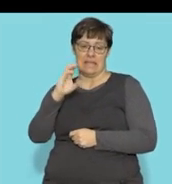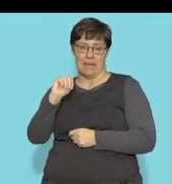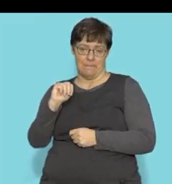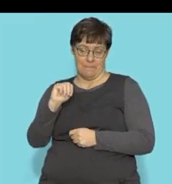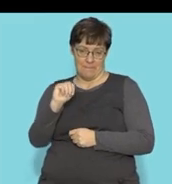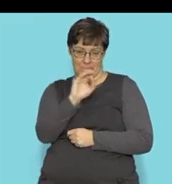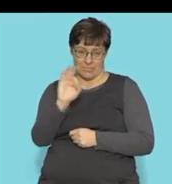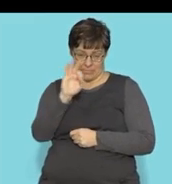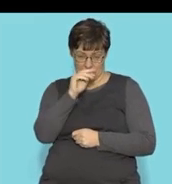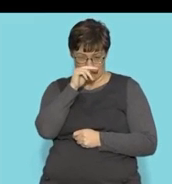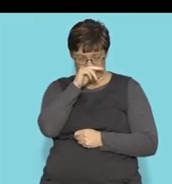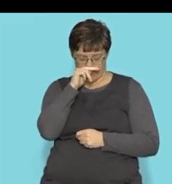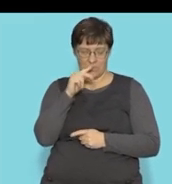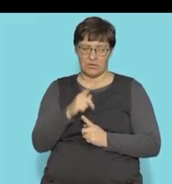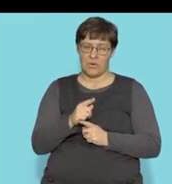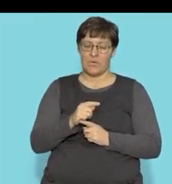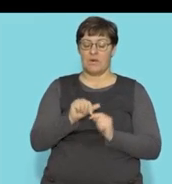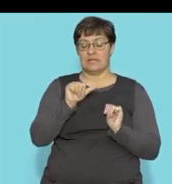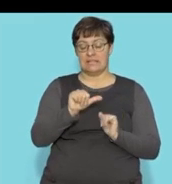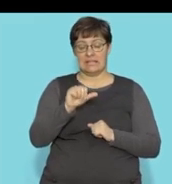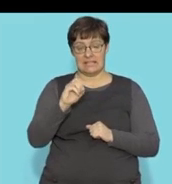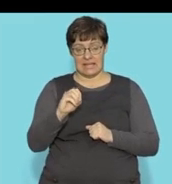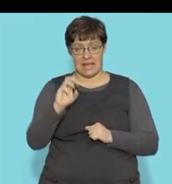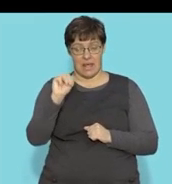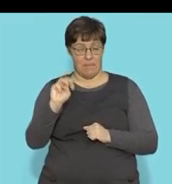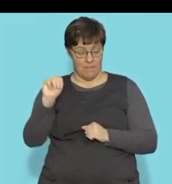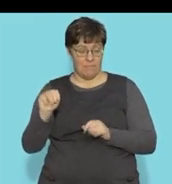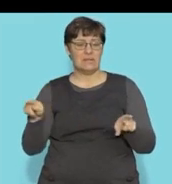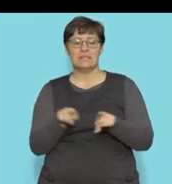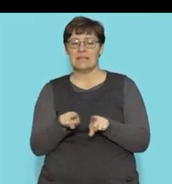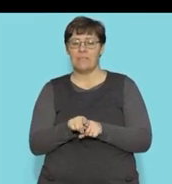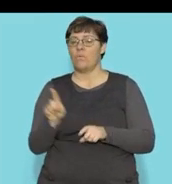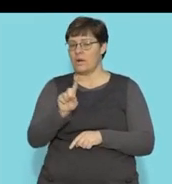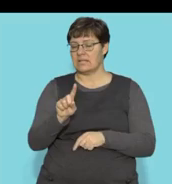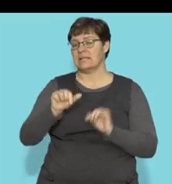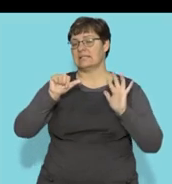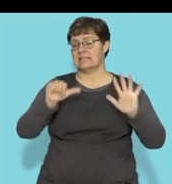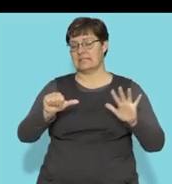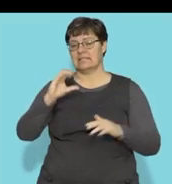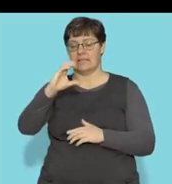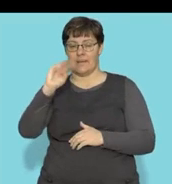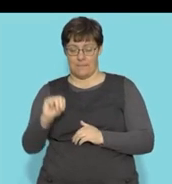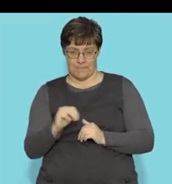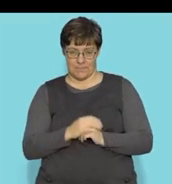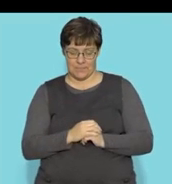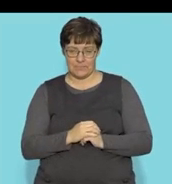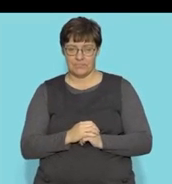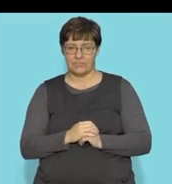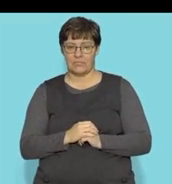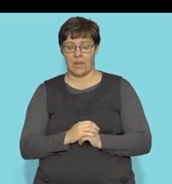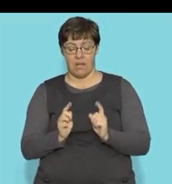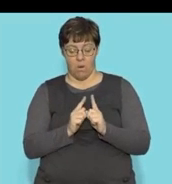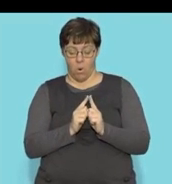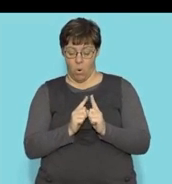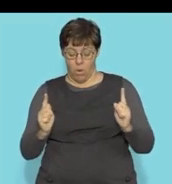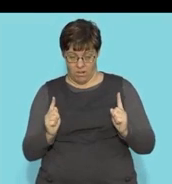in terms of centimeters. So 60 millimeters is the same thing as 6 centimeters, and if that is